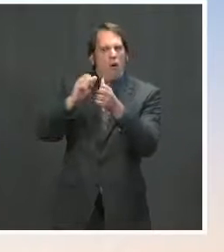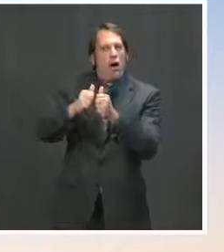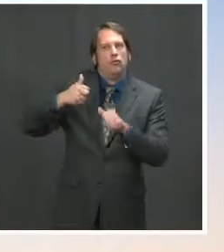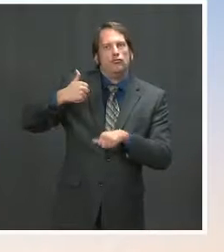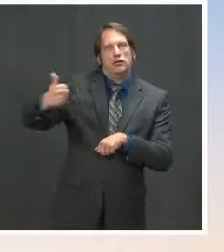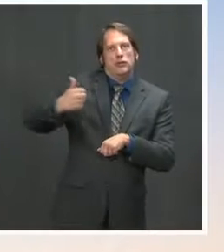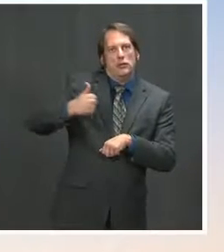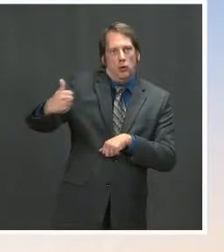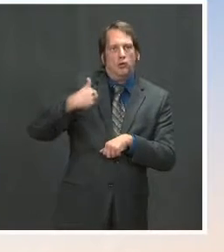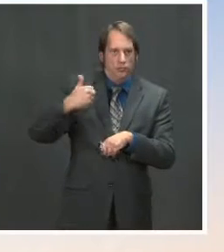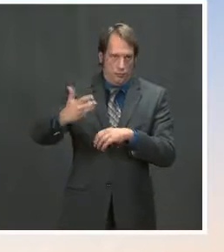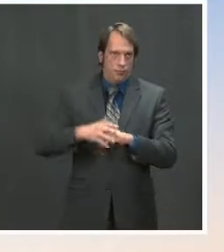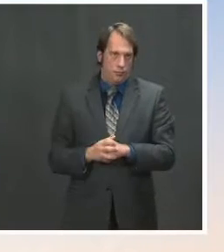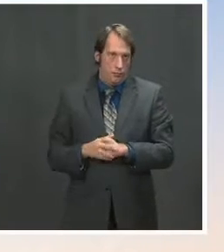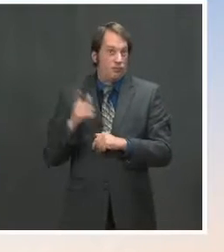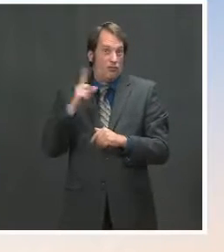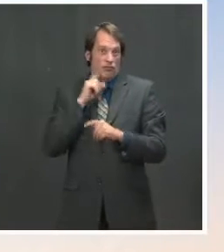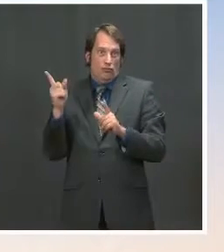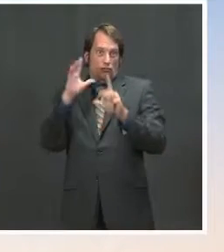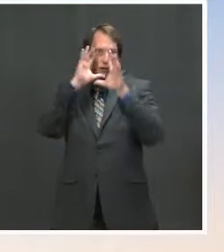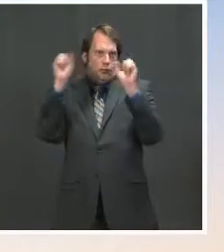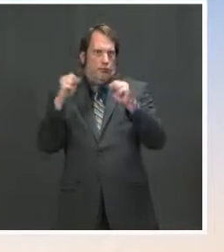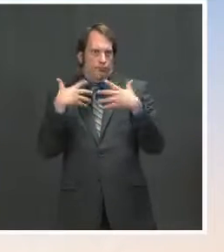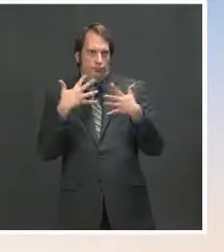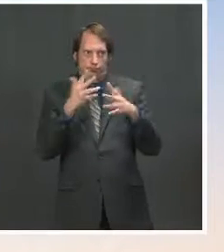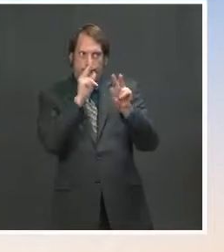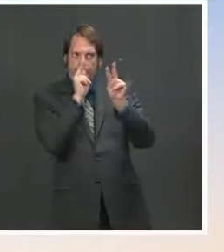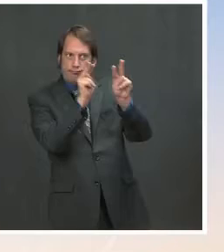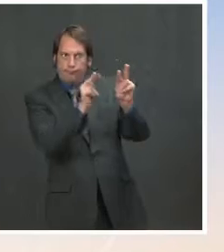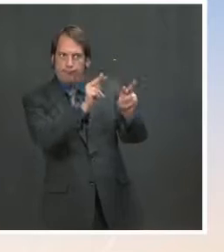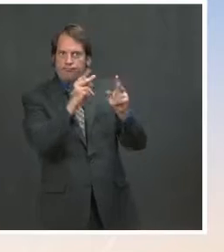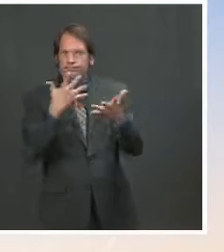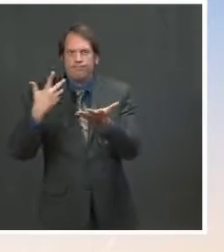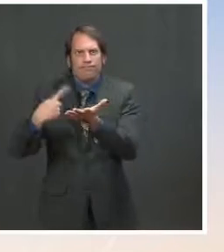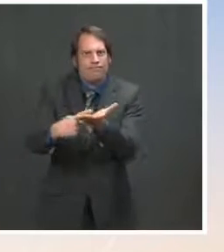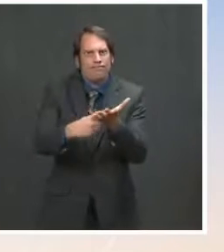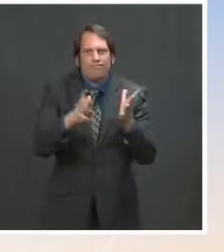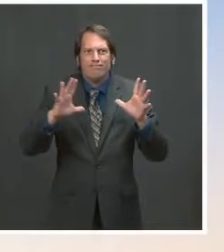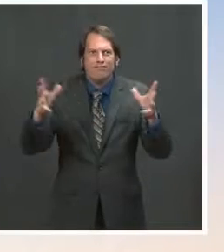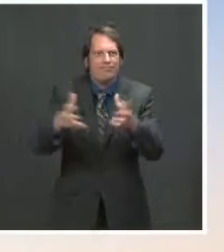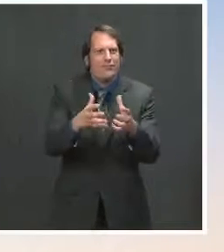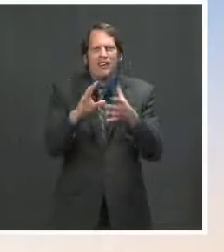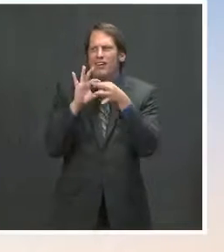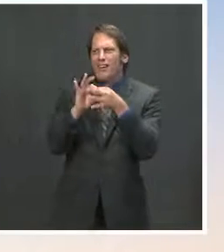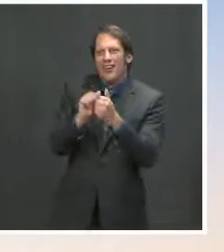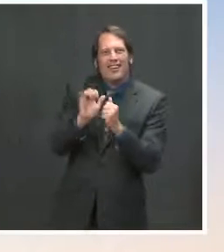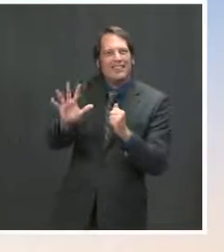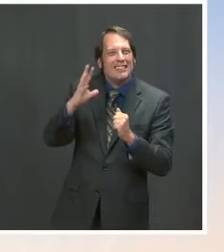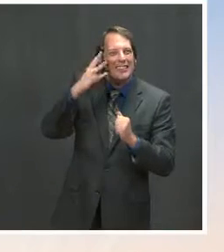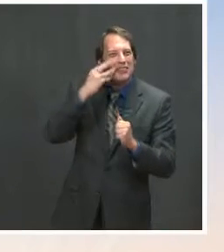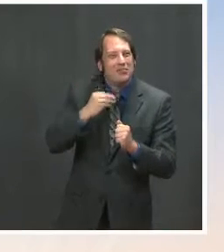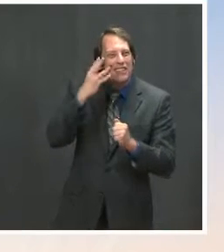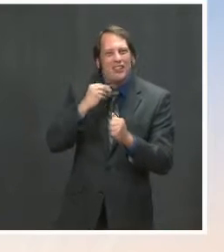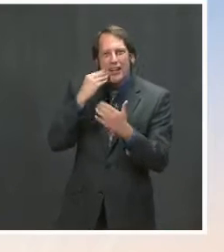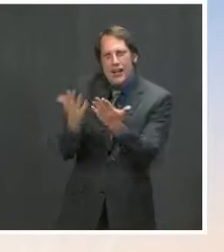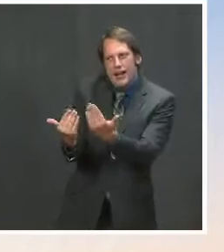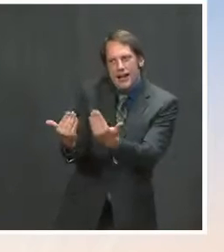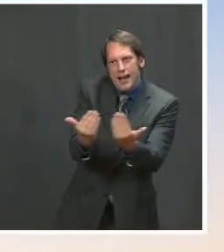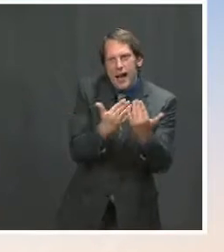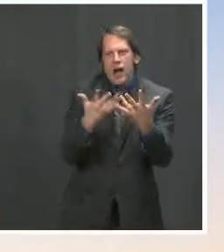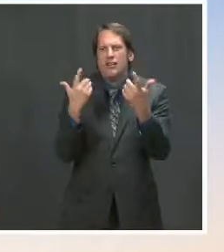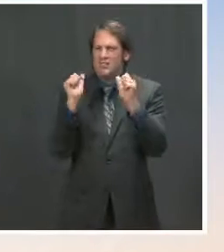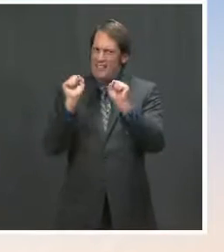the president's looking forward to tapping into their experience and expertise overseeing local communities and states. Hence, this is the group he'll be meeting